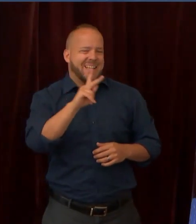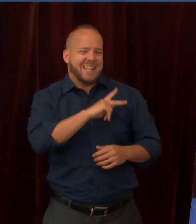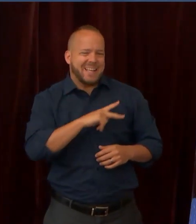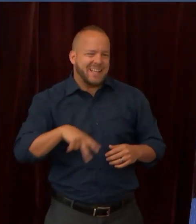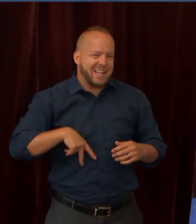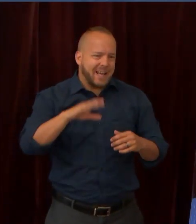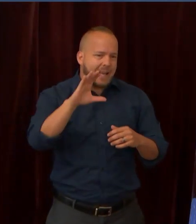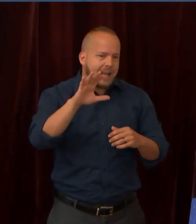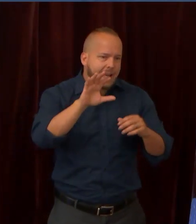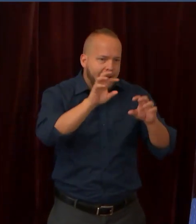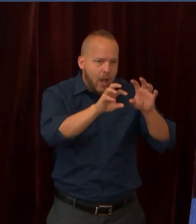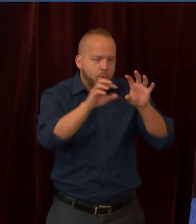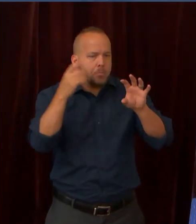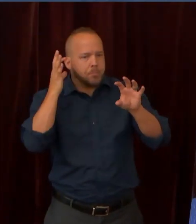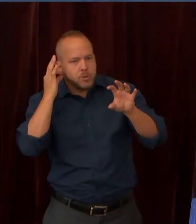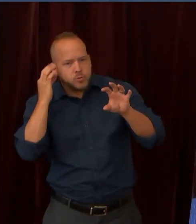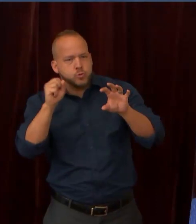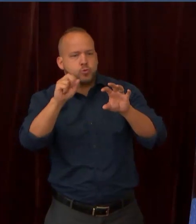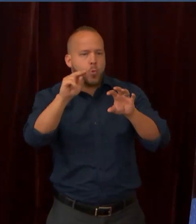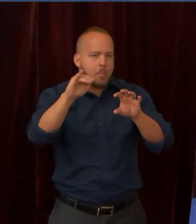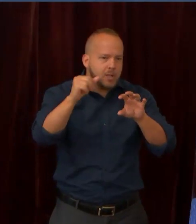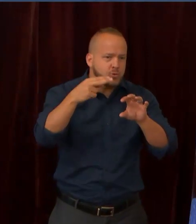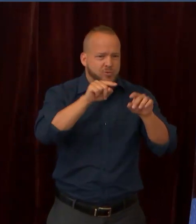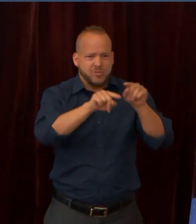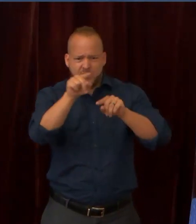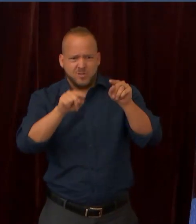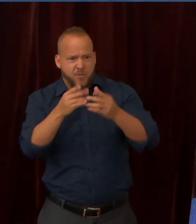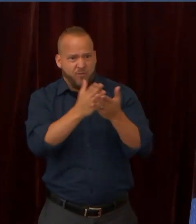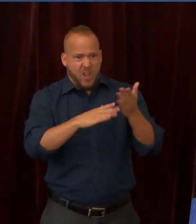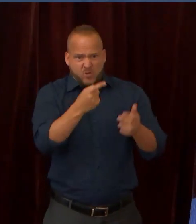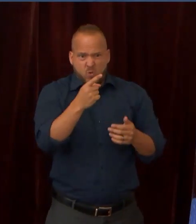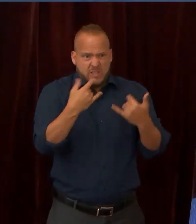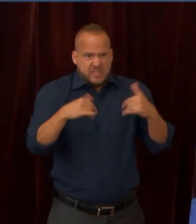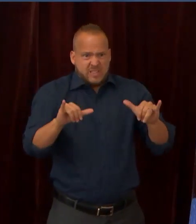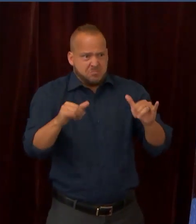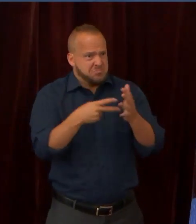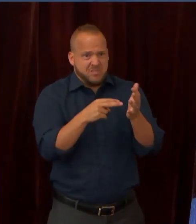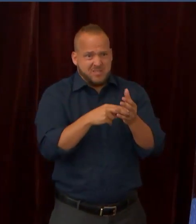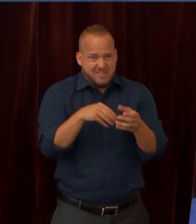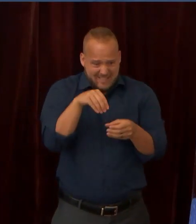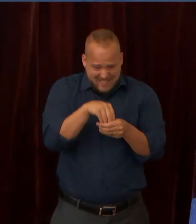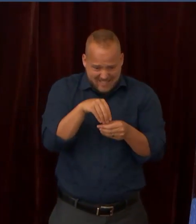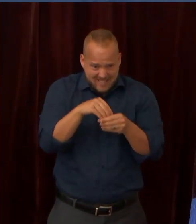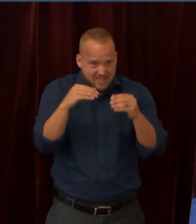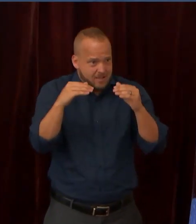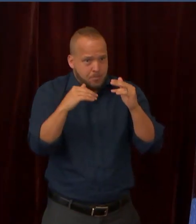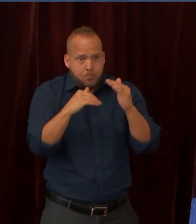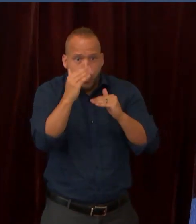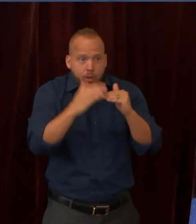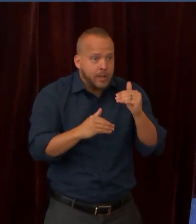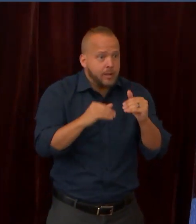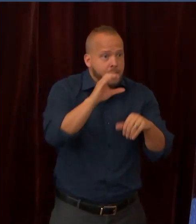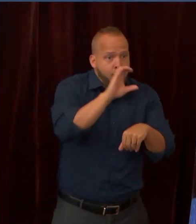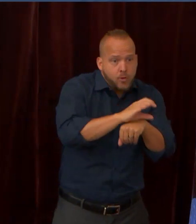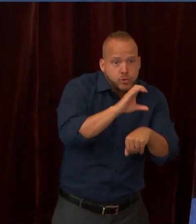be prepared to go weeks, if not months, without being able to move to phase 2 unless you lower the